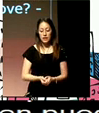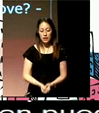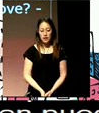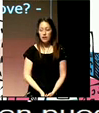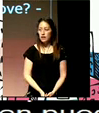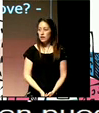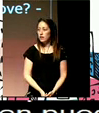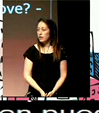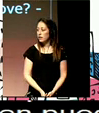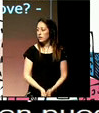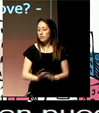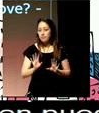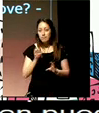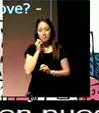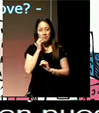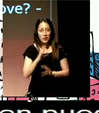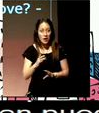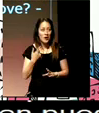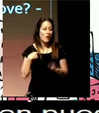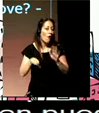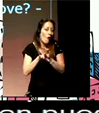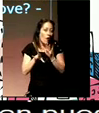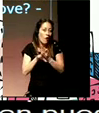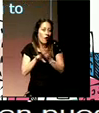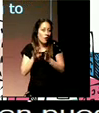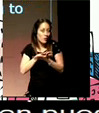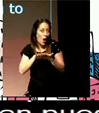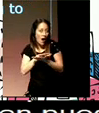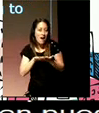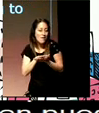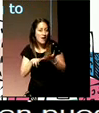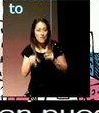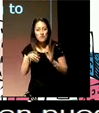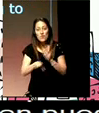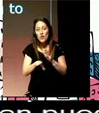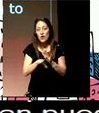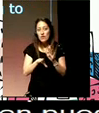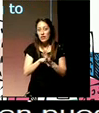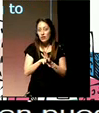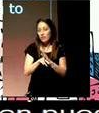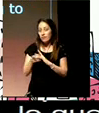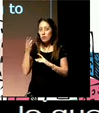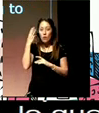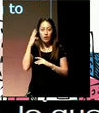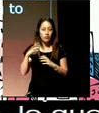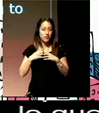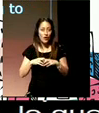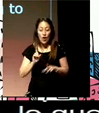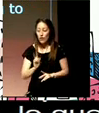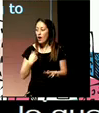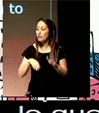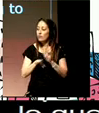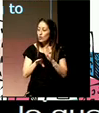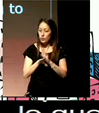what I was going to talk about, if the slide had worked, was Trinity College in Dublin, which is an